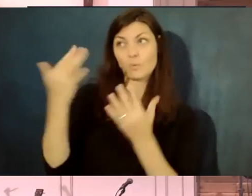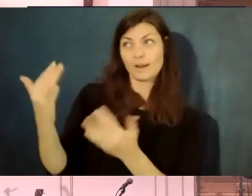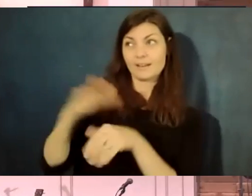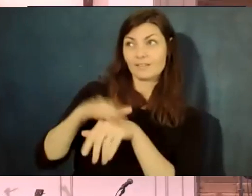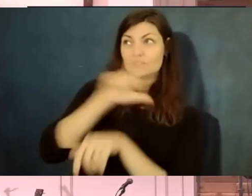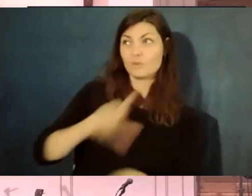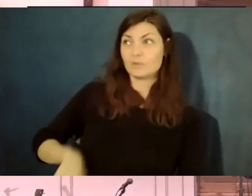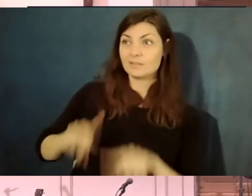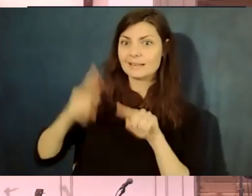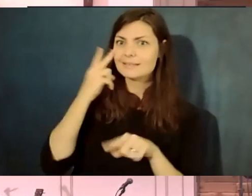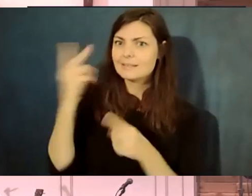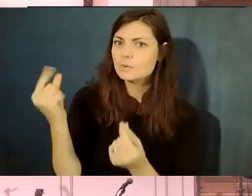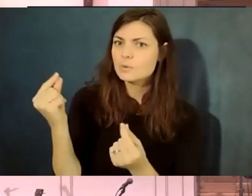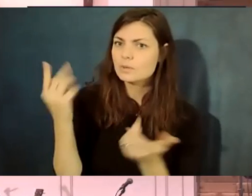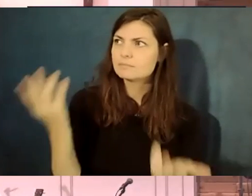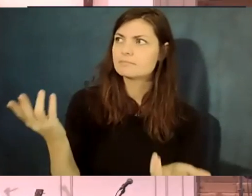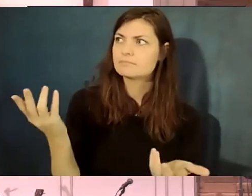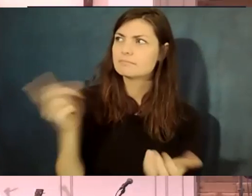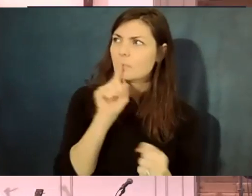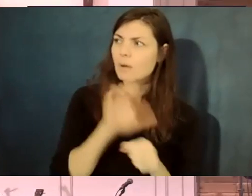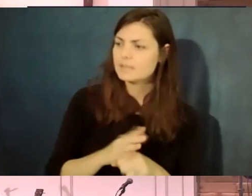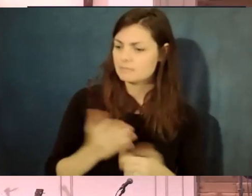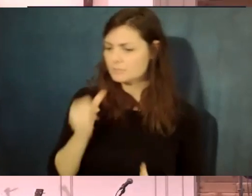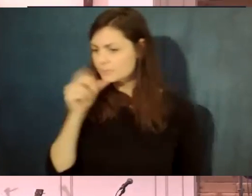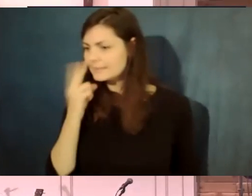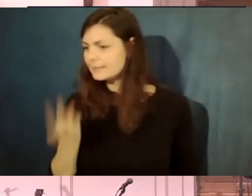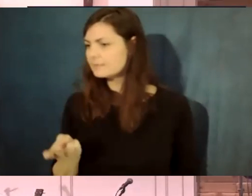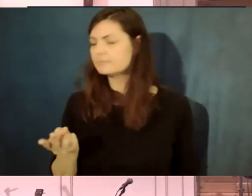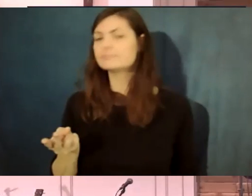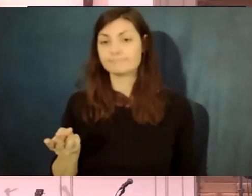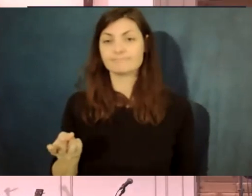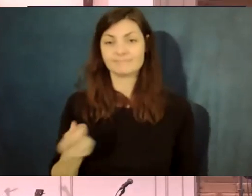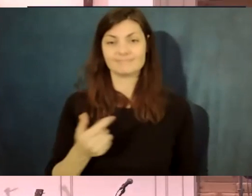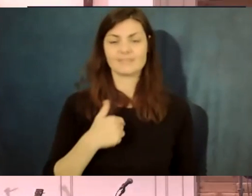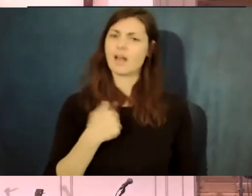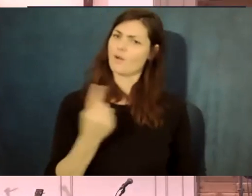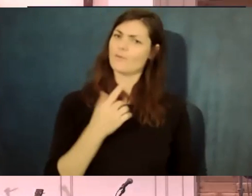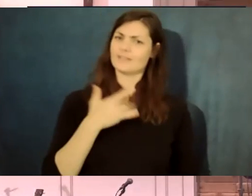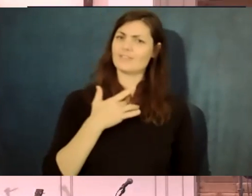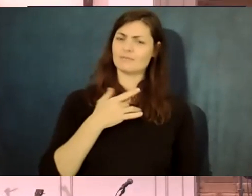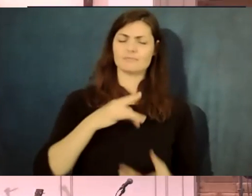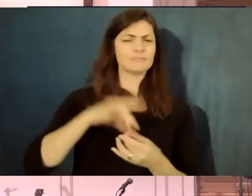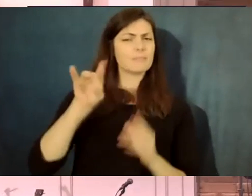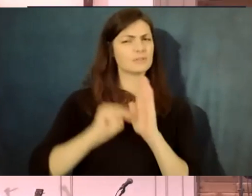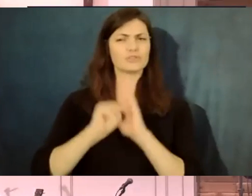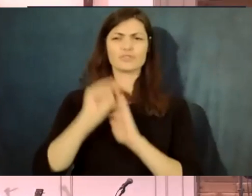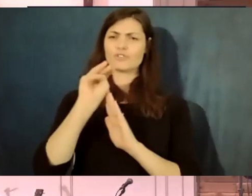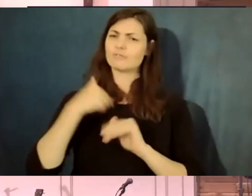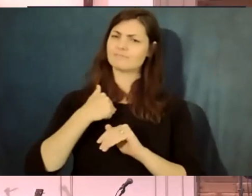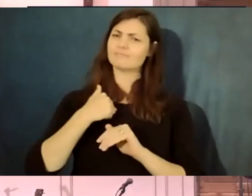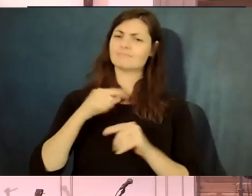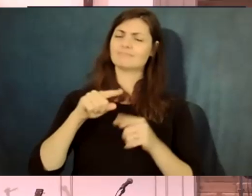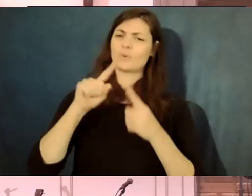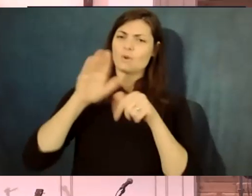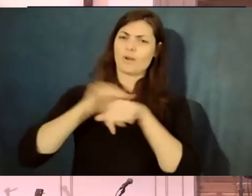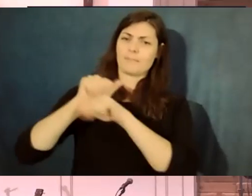can't see anything that he's doing. That's when you find out. I always feel spiritually mature when I'm on the mountaintop. But when you go